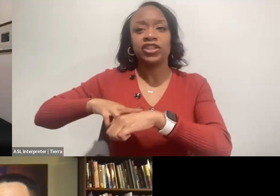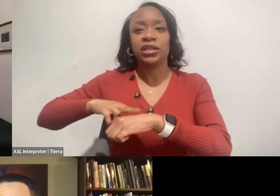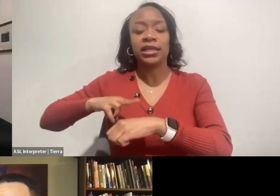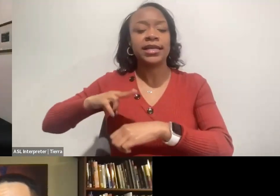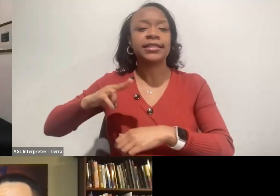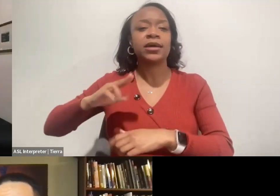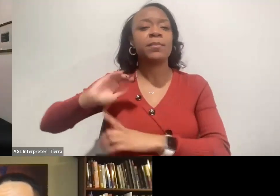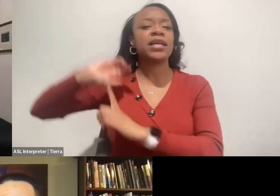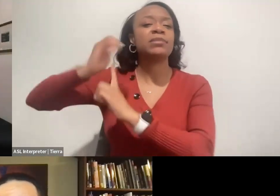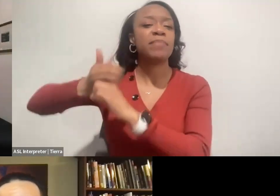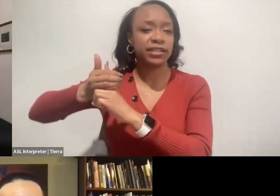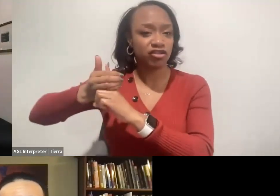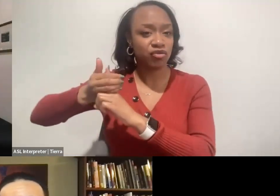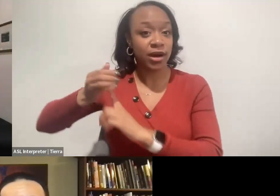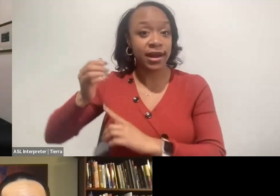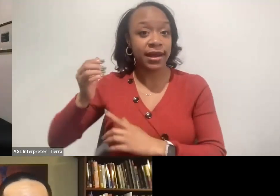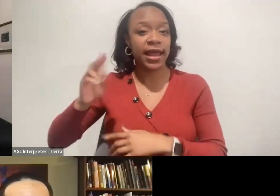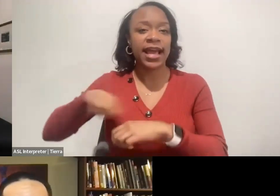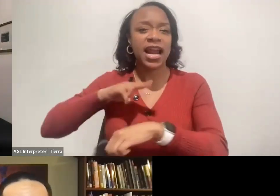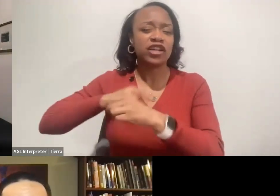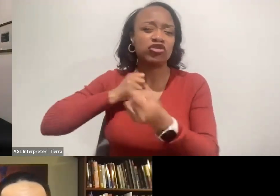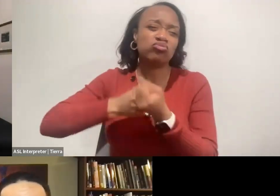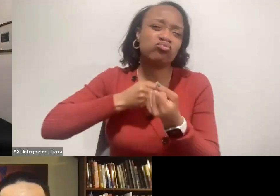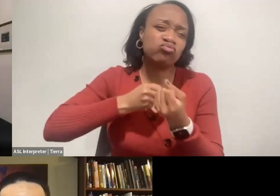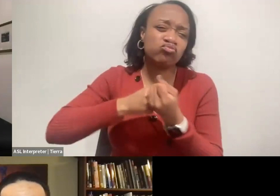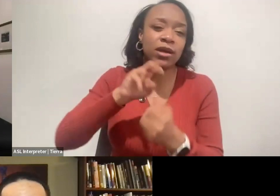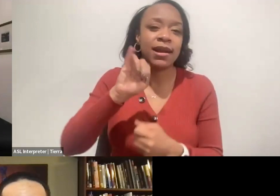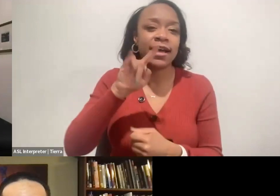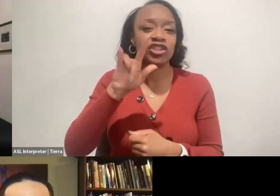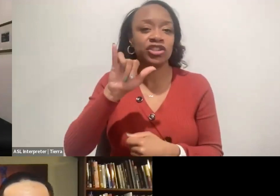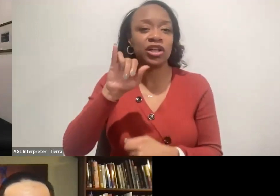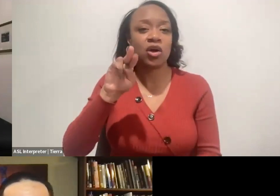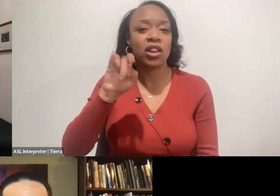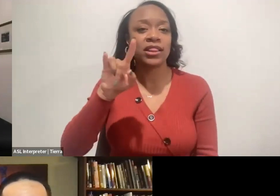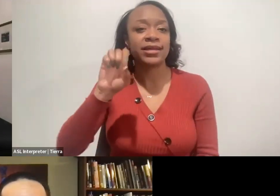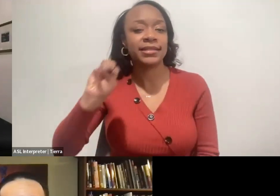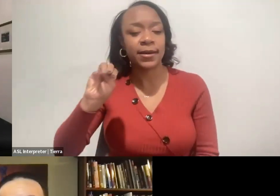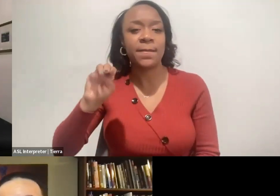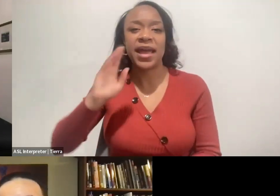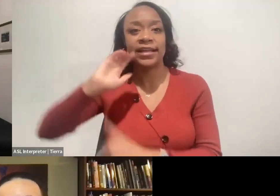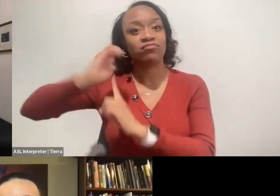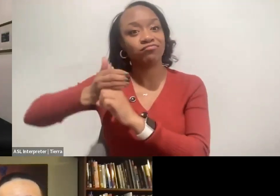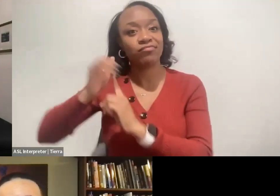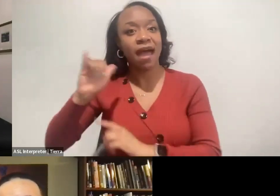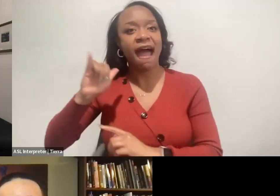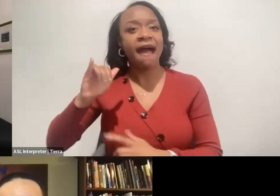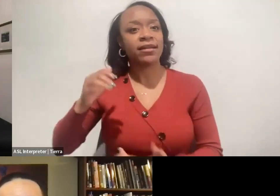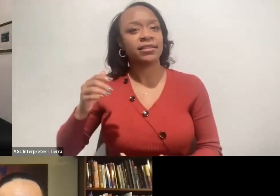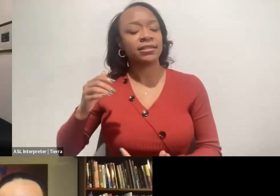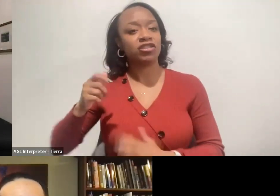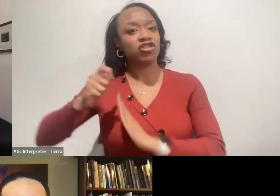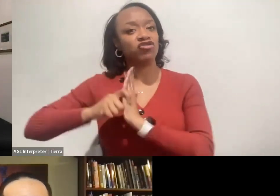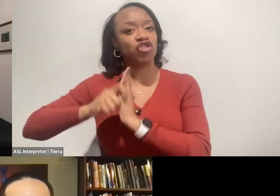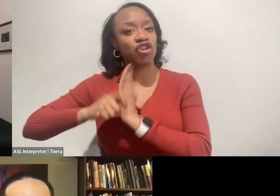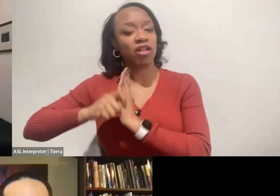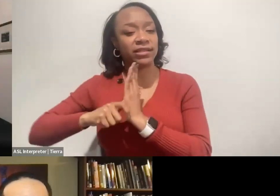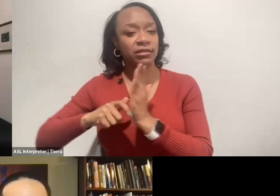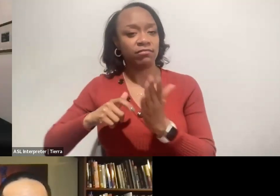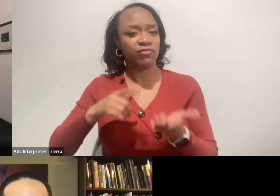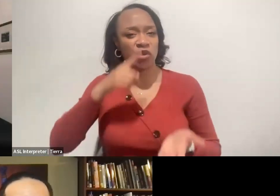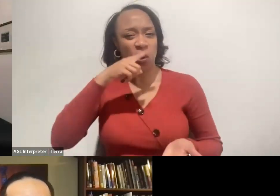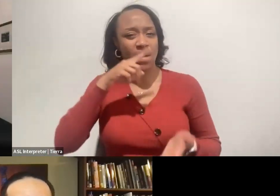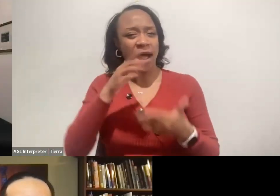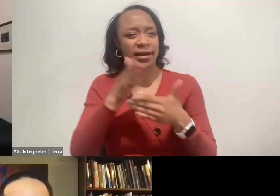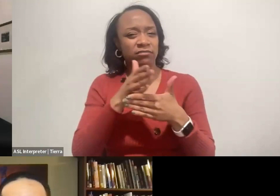as journalism. I love that line. Can you share some examples of how you see that happen? And do you think